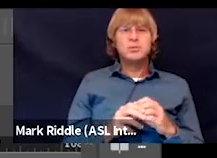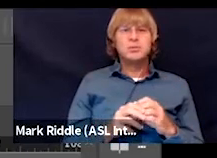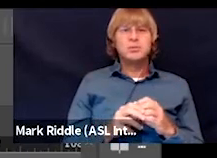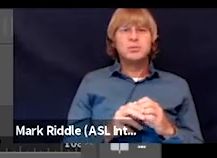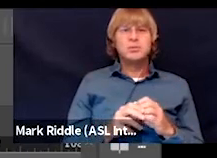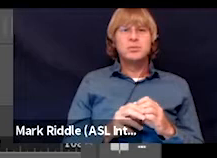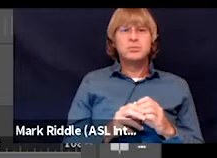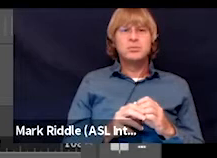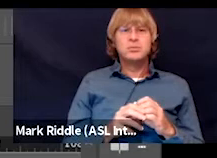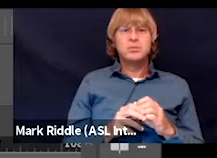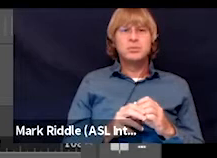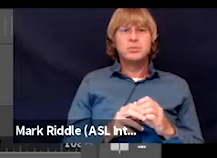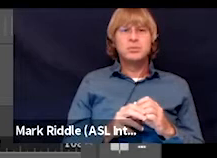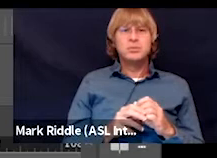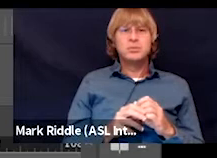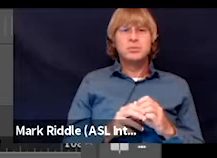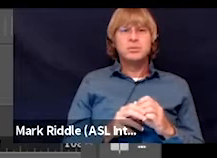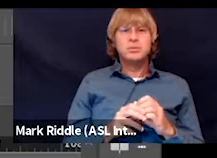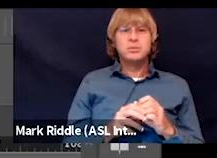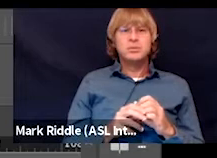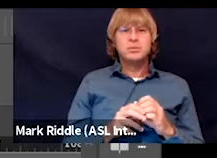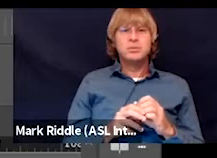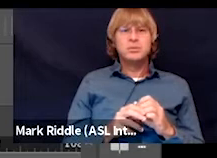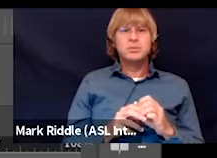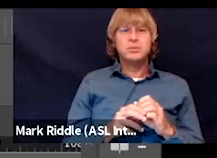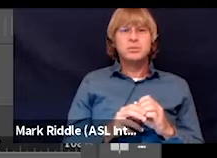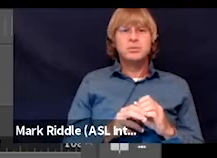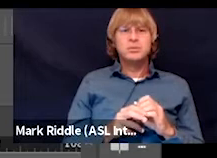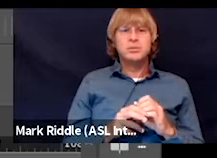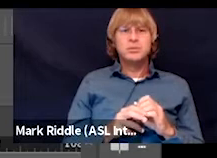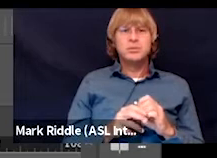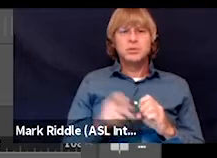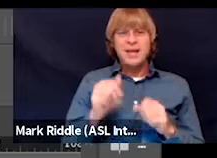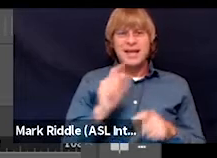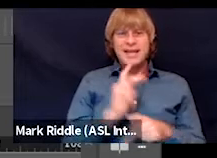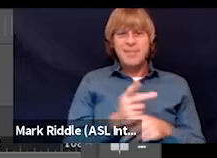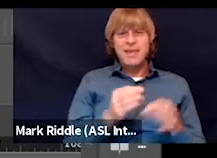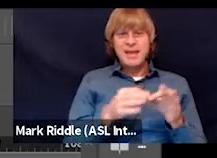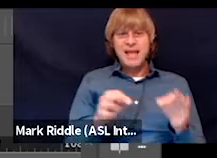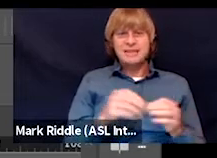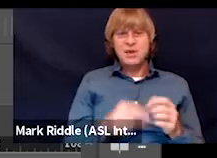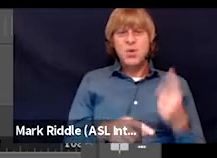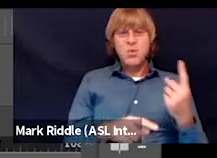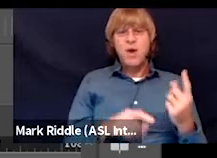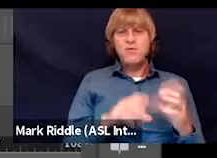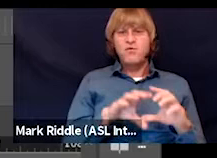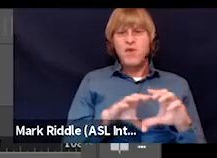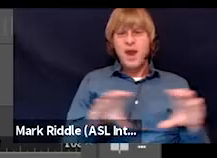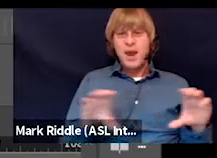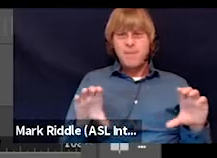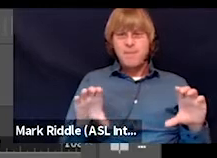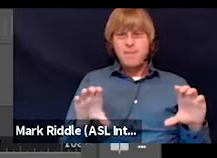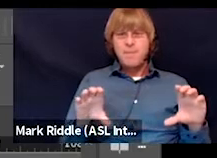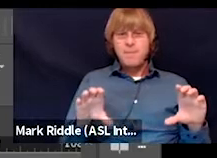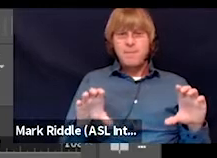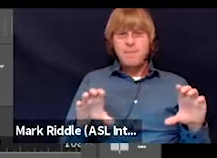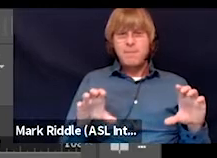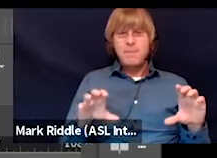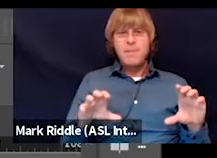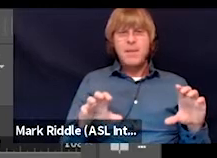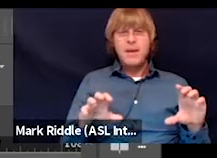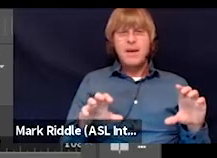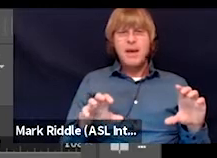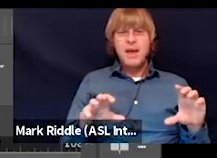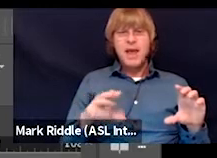So you can keep your text all in one frame